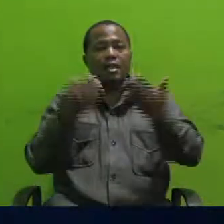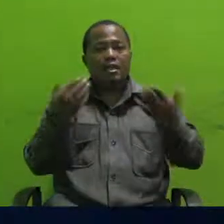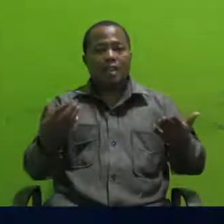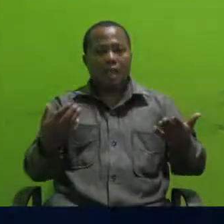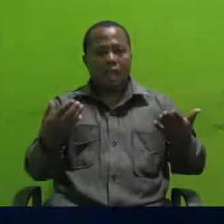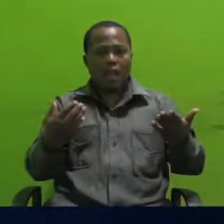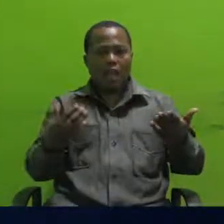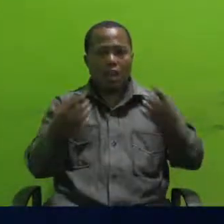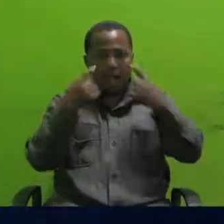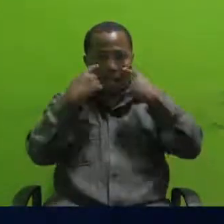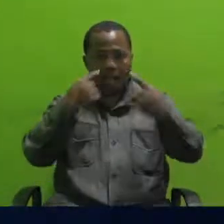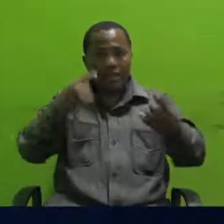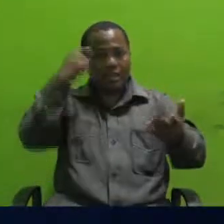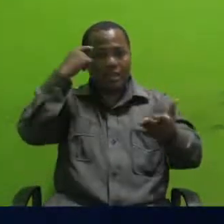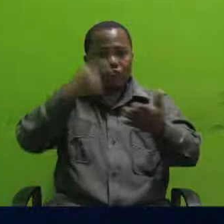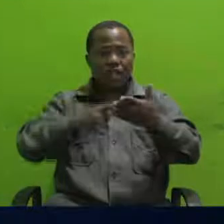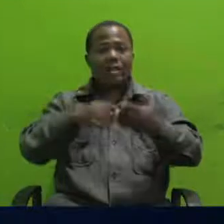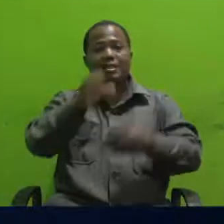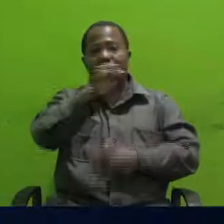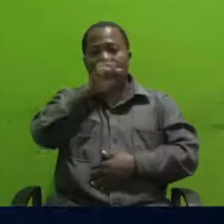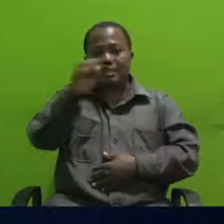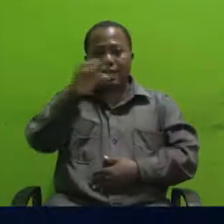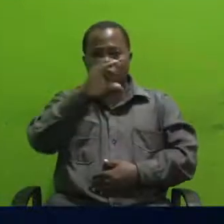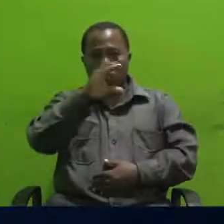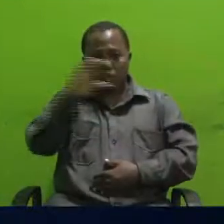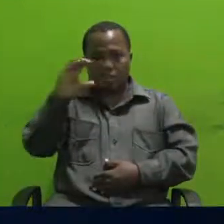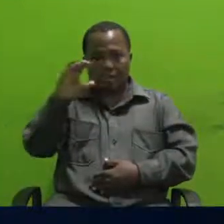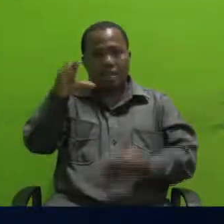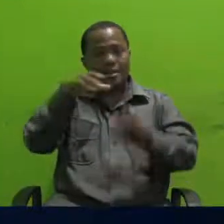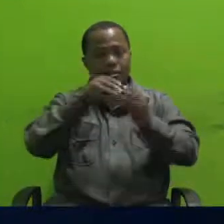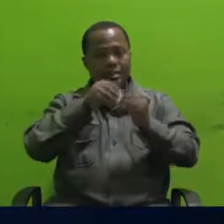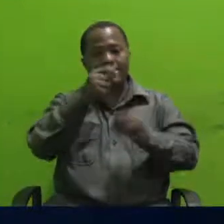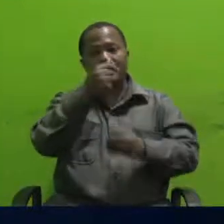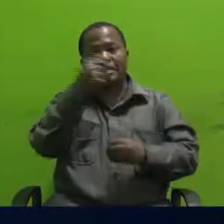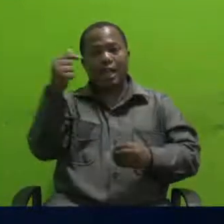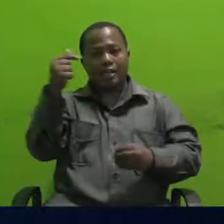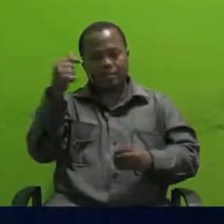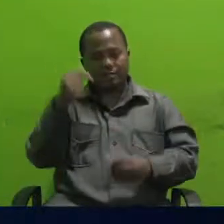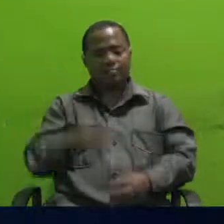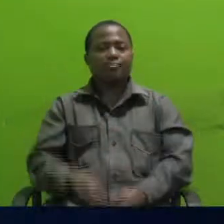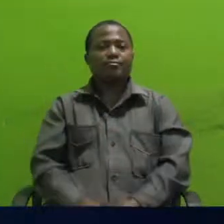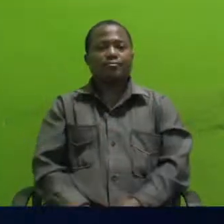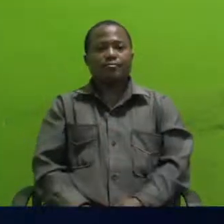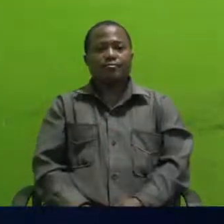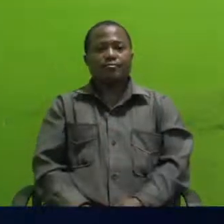Now recall the definition of sine, cosine, and tangent.